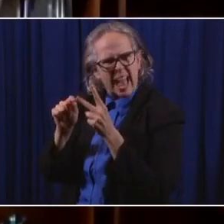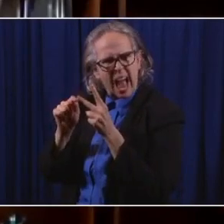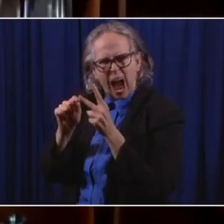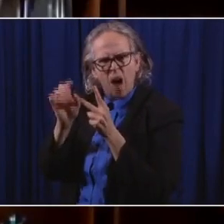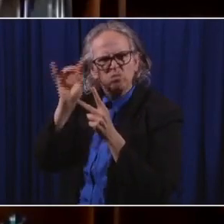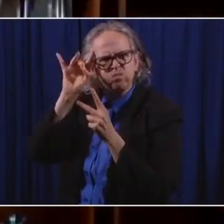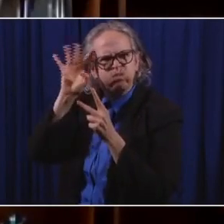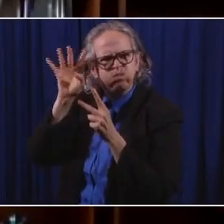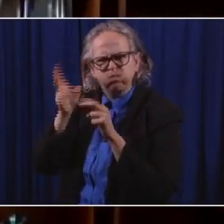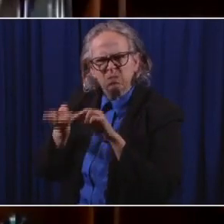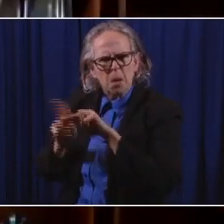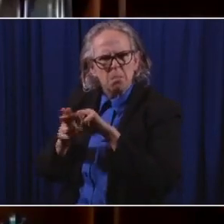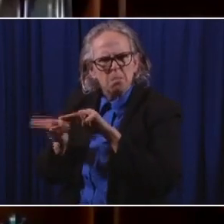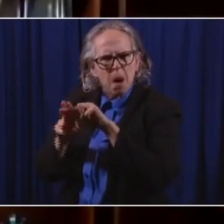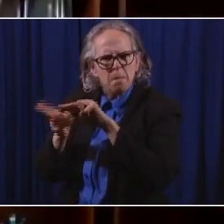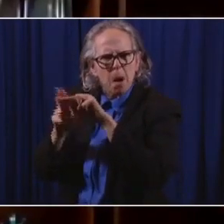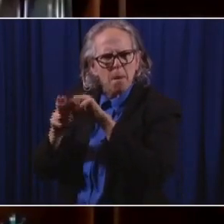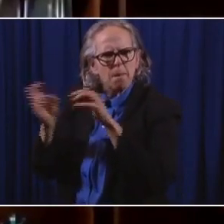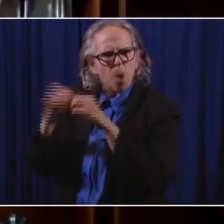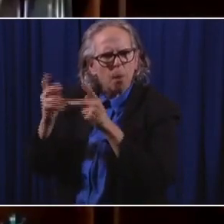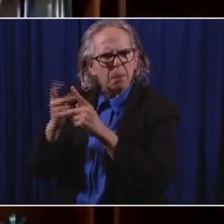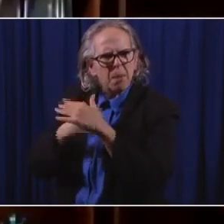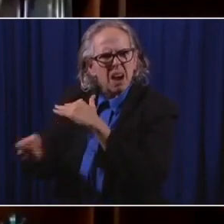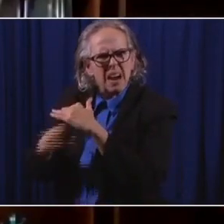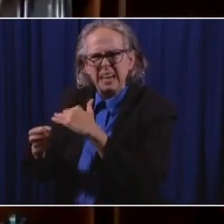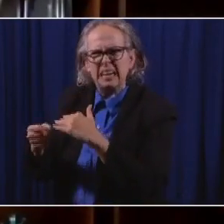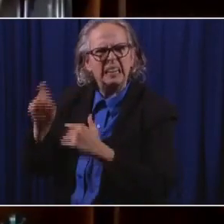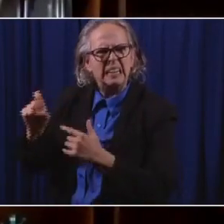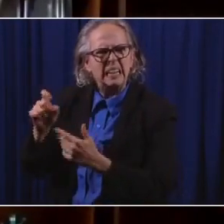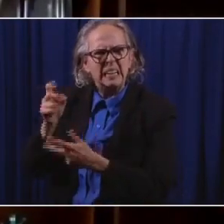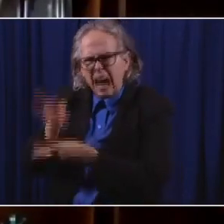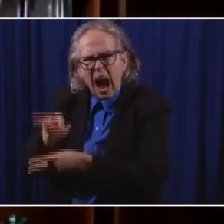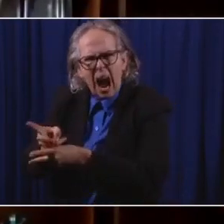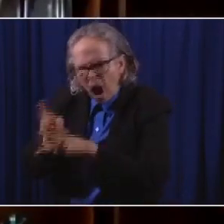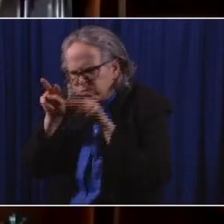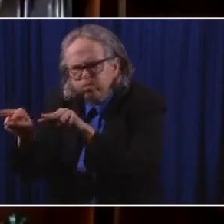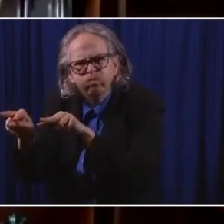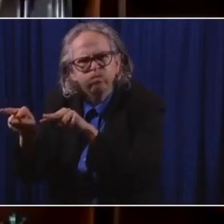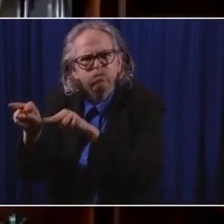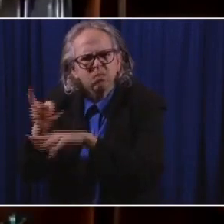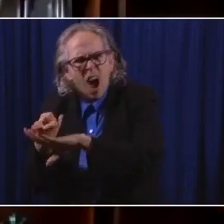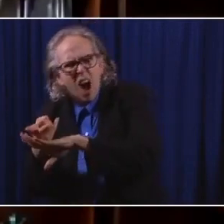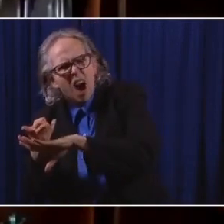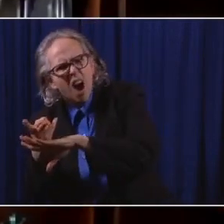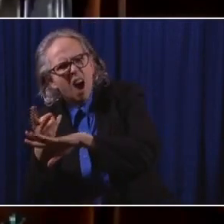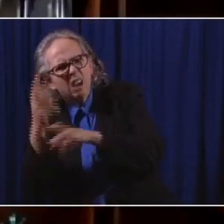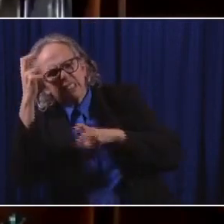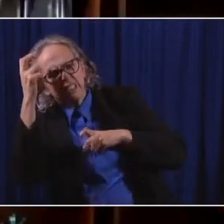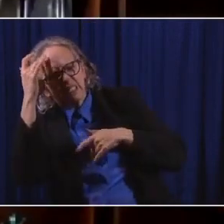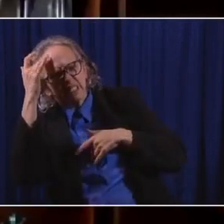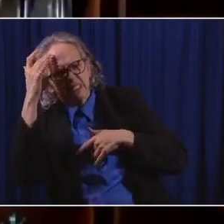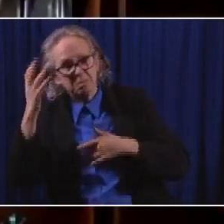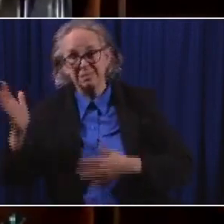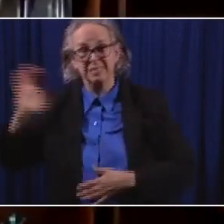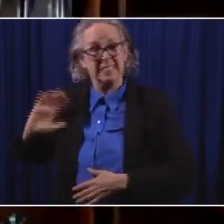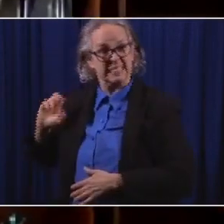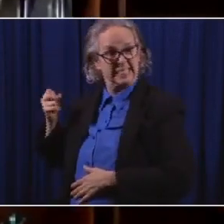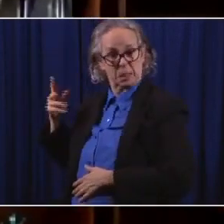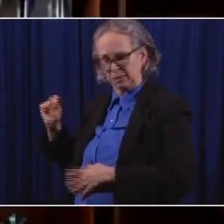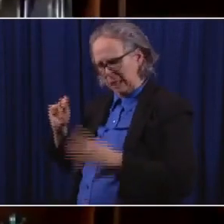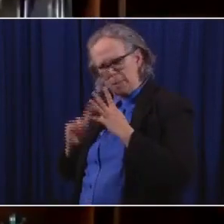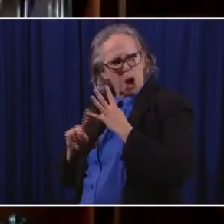have been hospitalized. In our region, in the latter part of September, we had about 90 people in the hospital who had